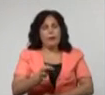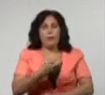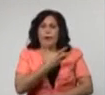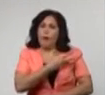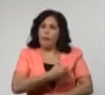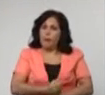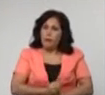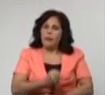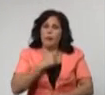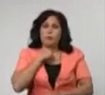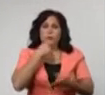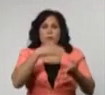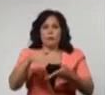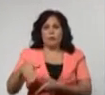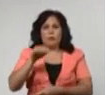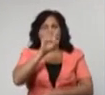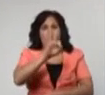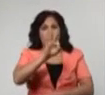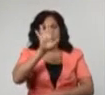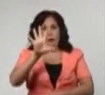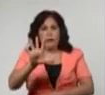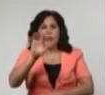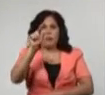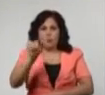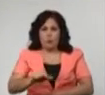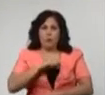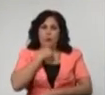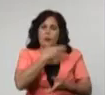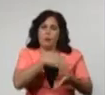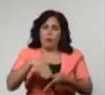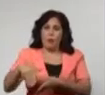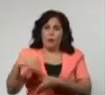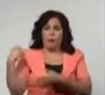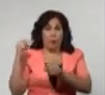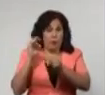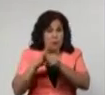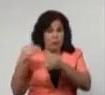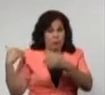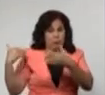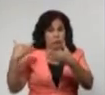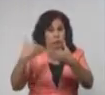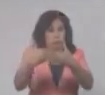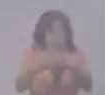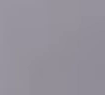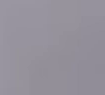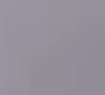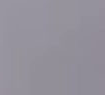progression of the COVID-19 here in Cuba. Thank you.